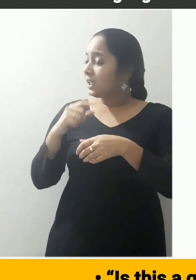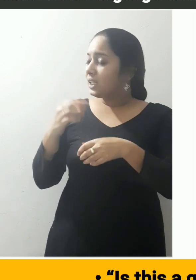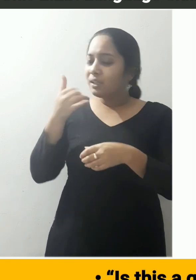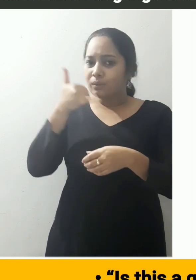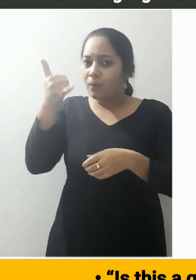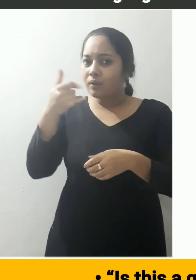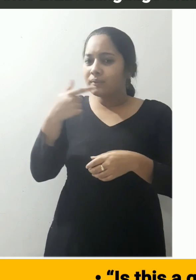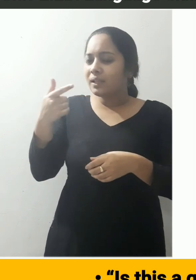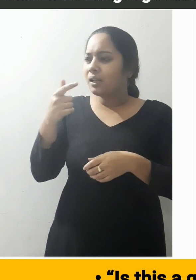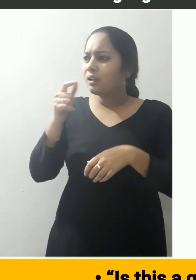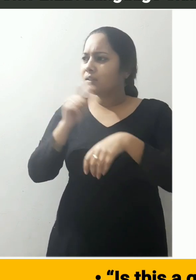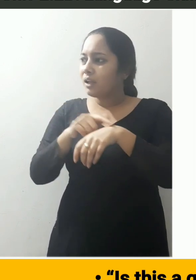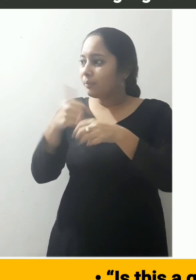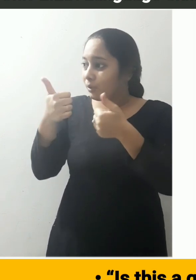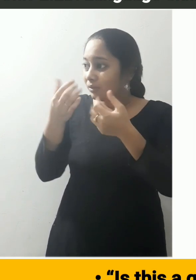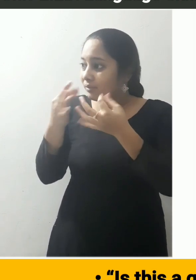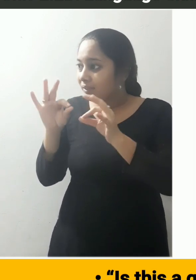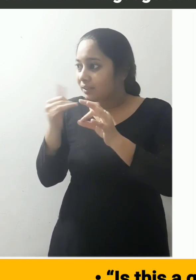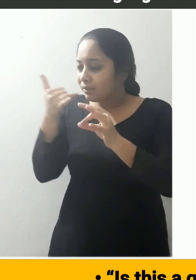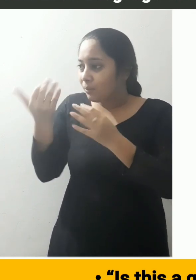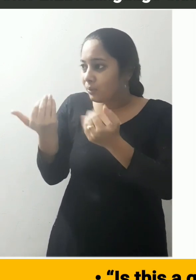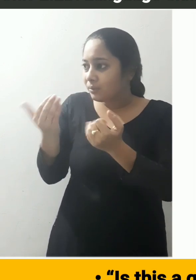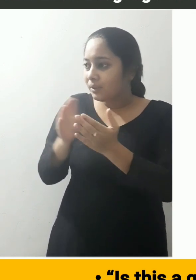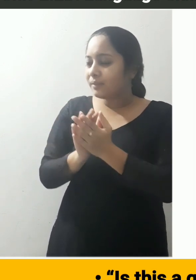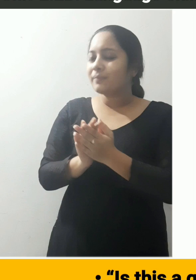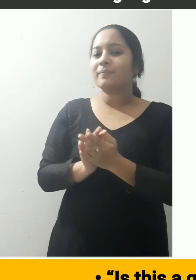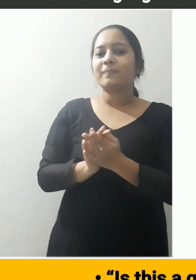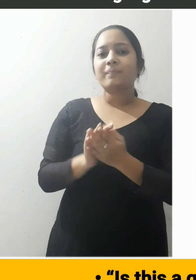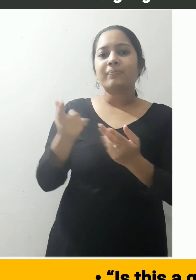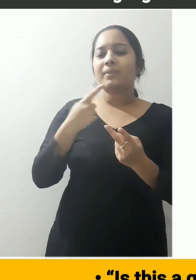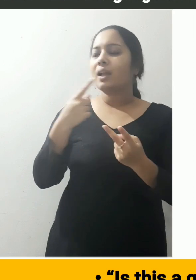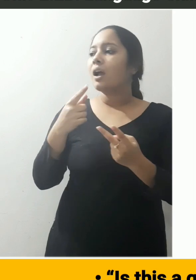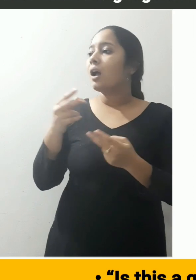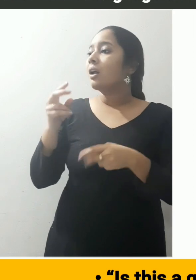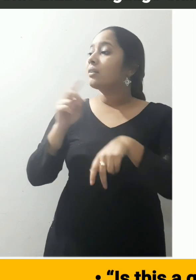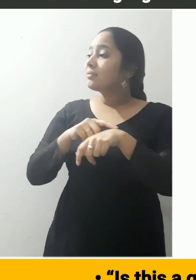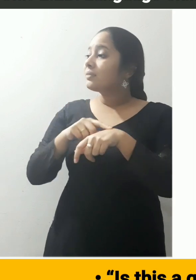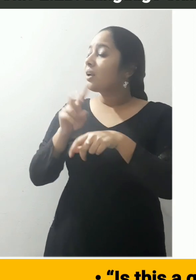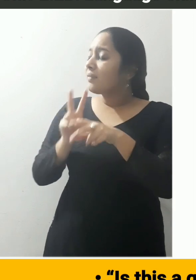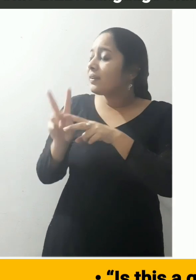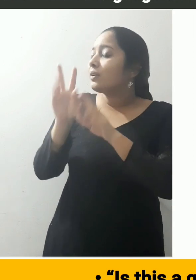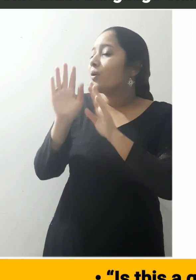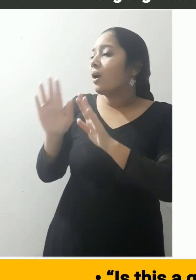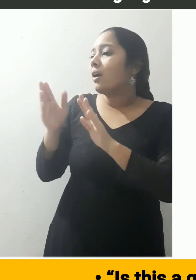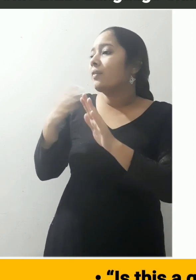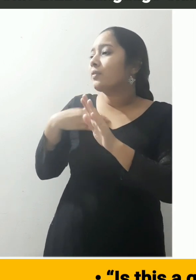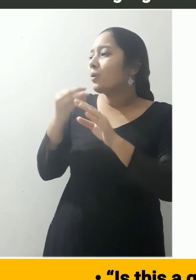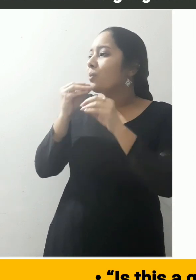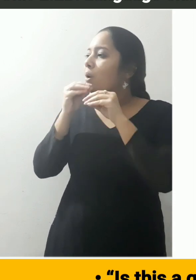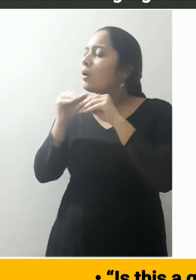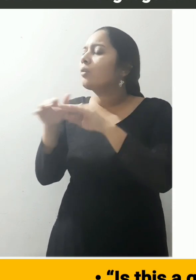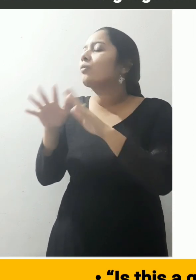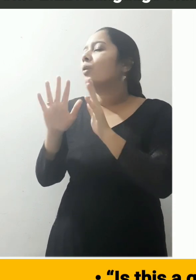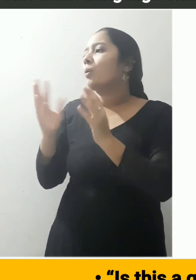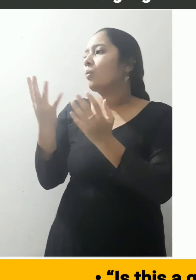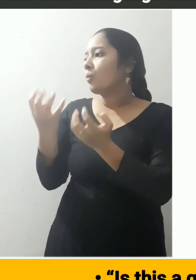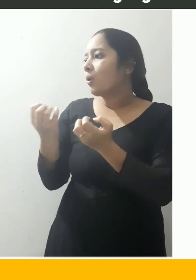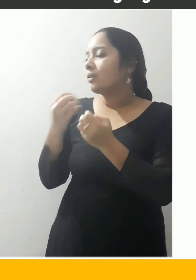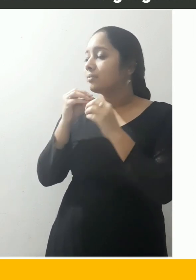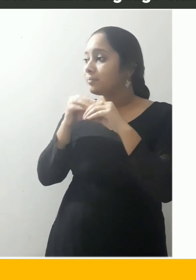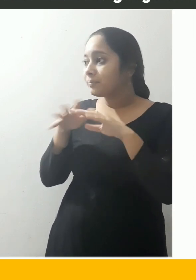talk? Or we value your time and would like to inform you for an oversight.